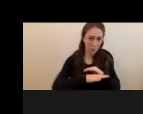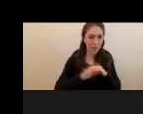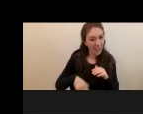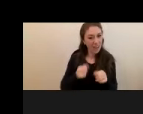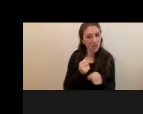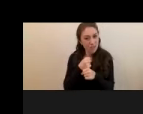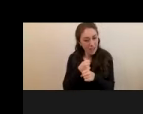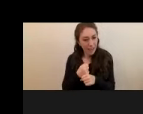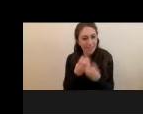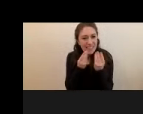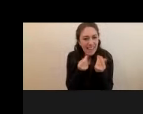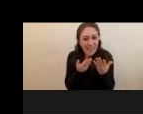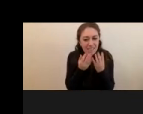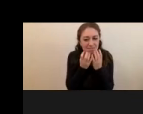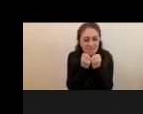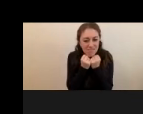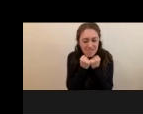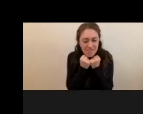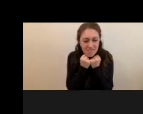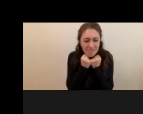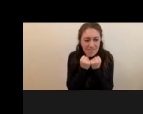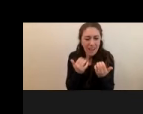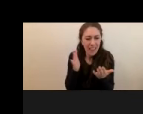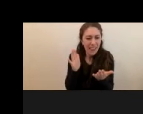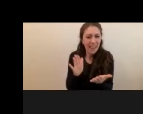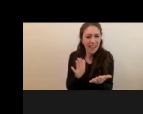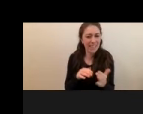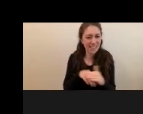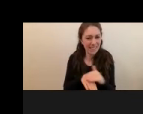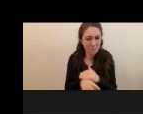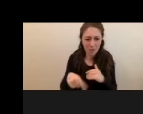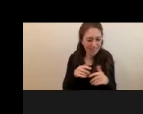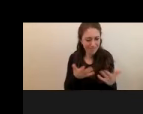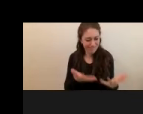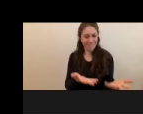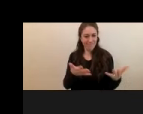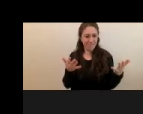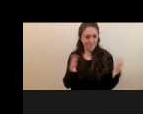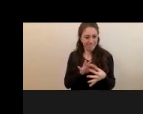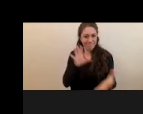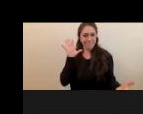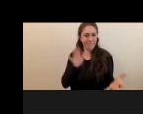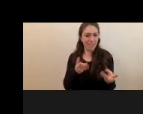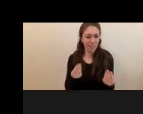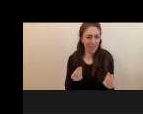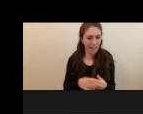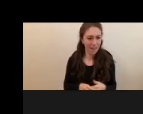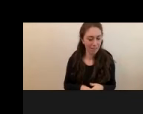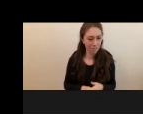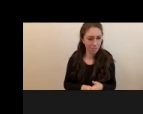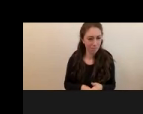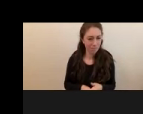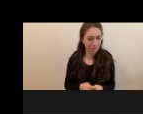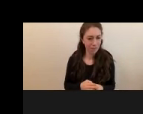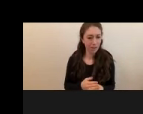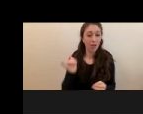extremely sacred to them, and it's becoming less and less accessible to them as well. We also included some